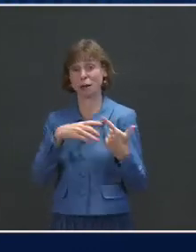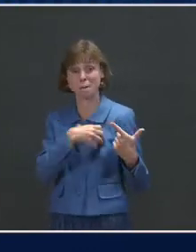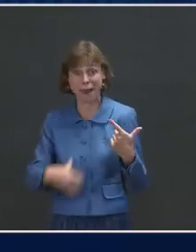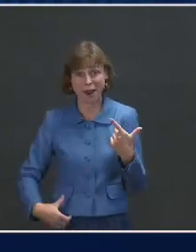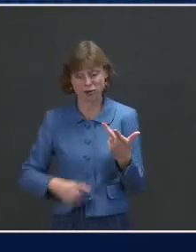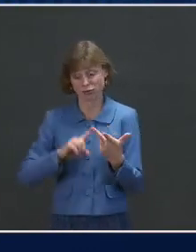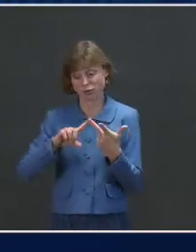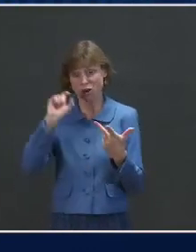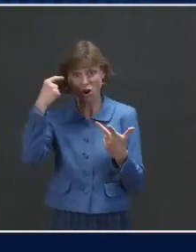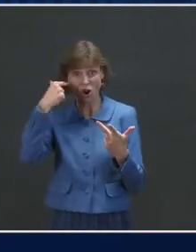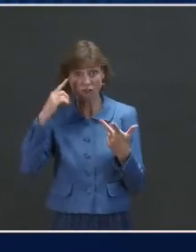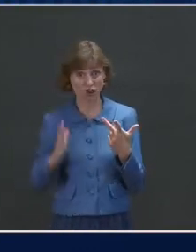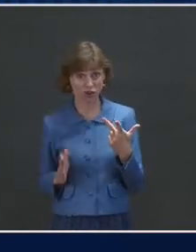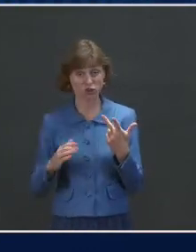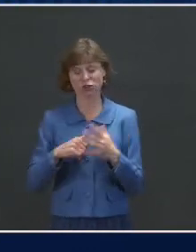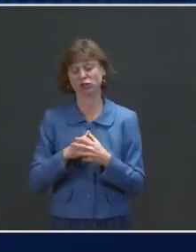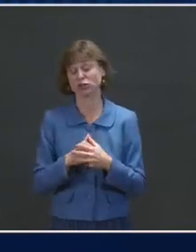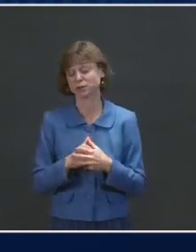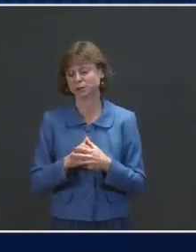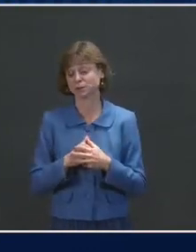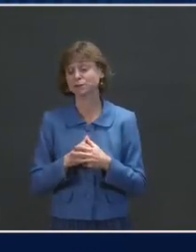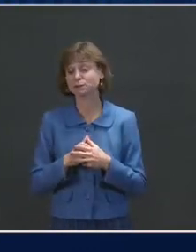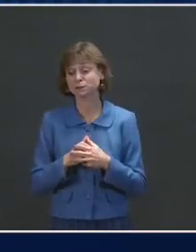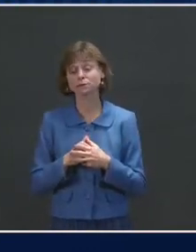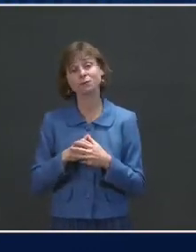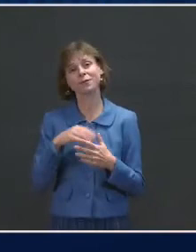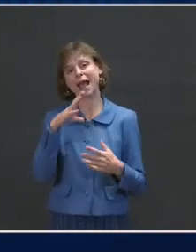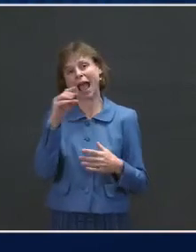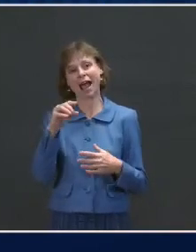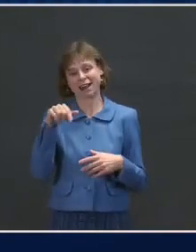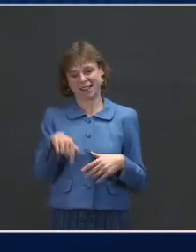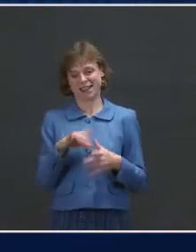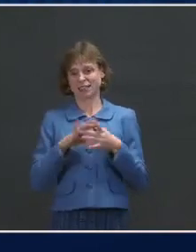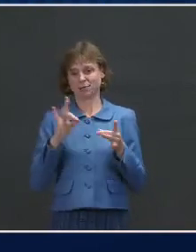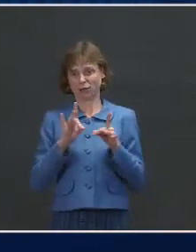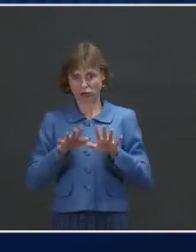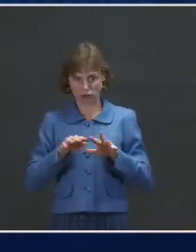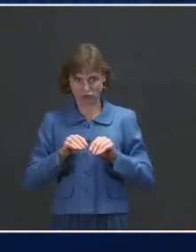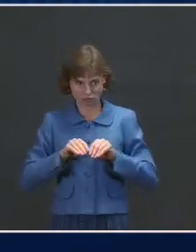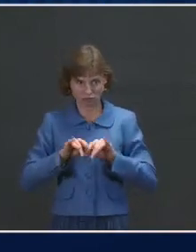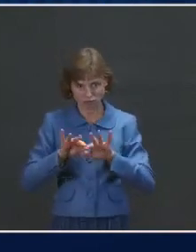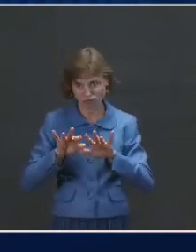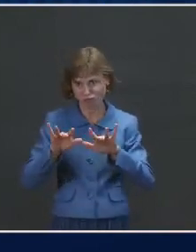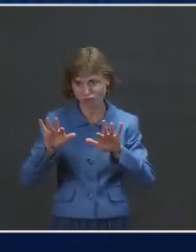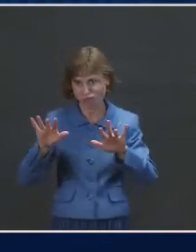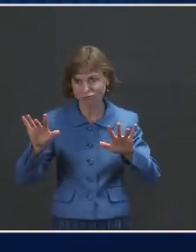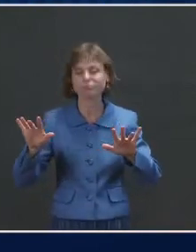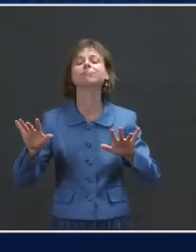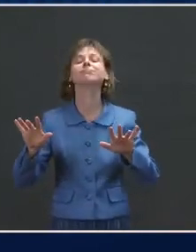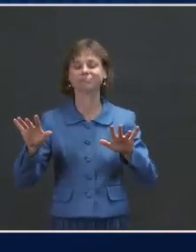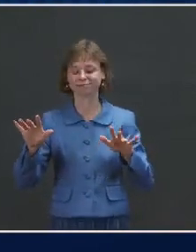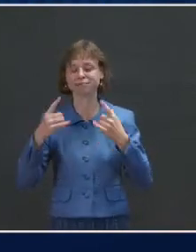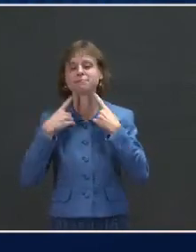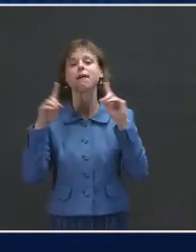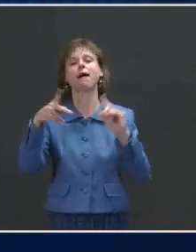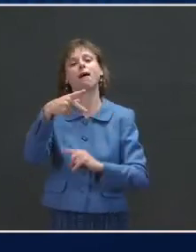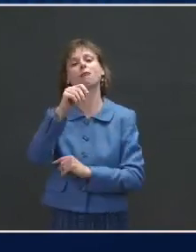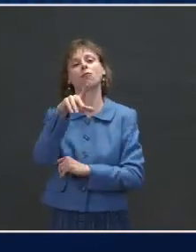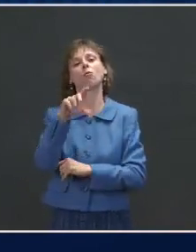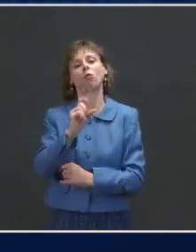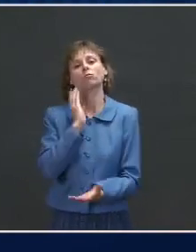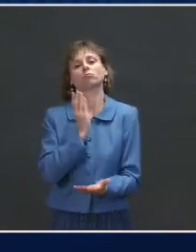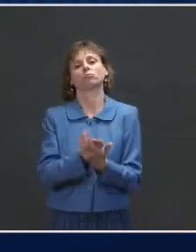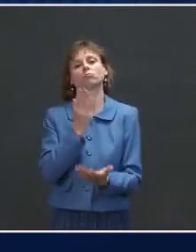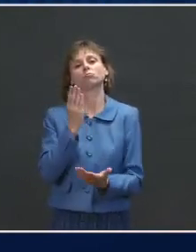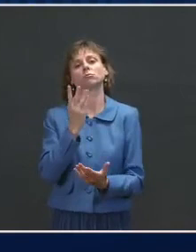discussed before, this message is resonating. Poll after poll show a bipartisan majority of the American people in